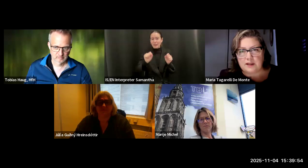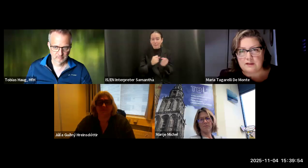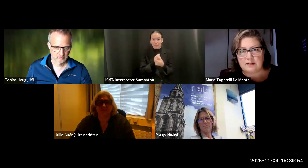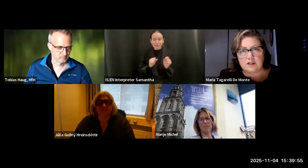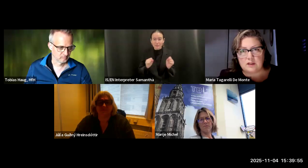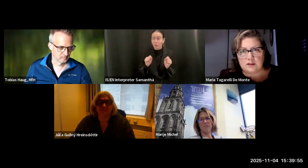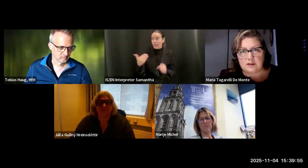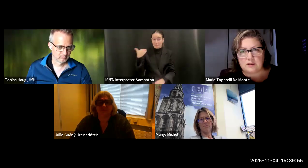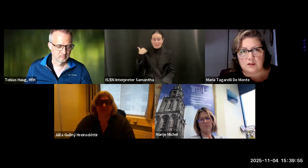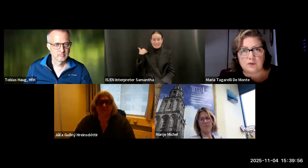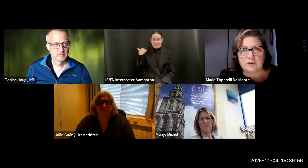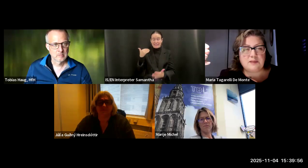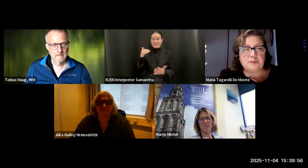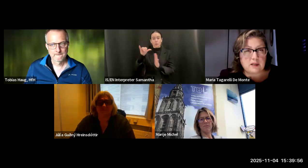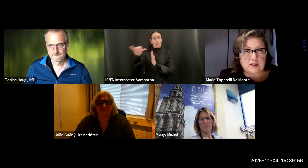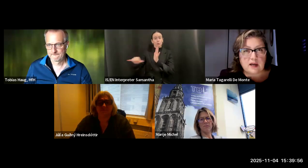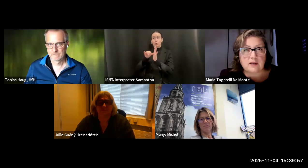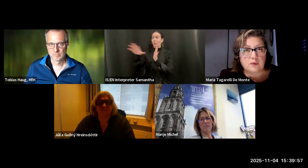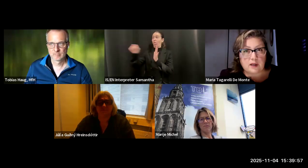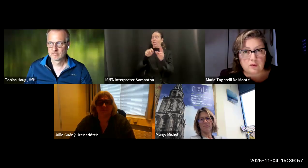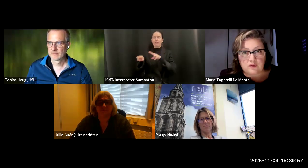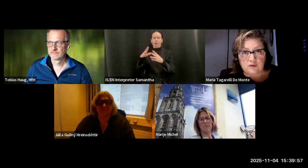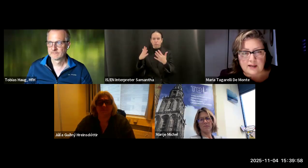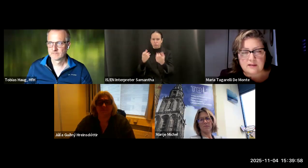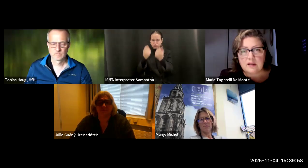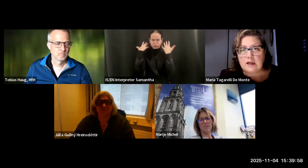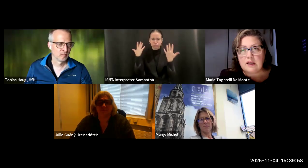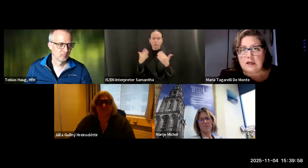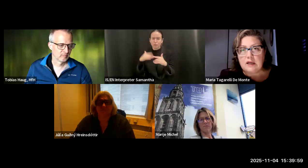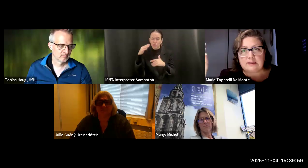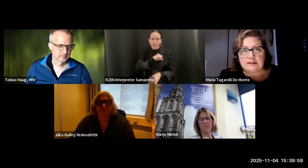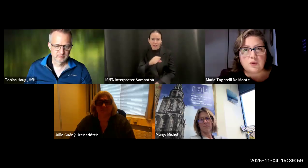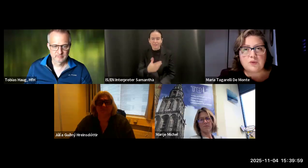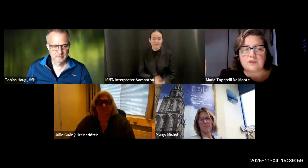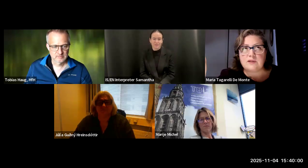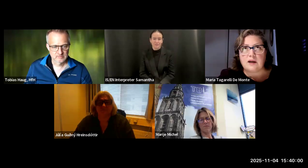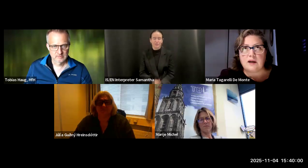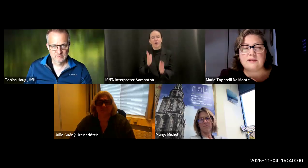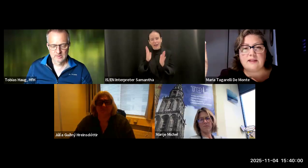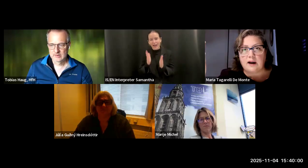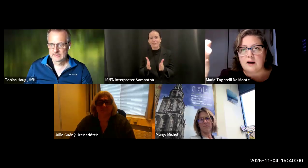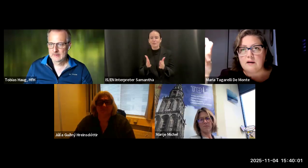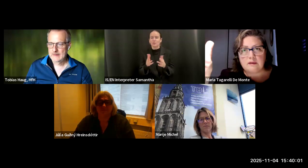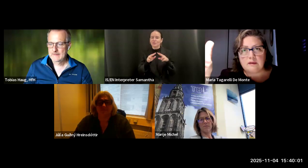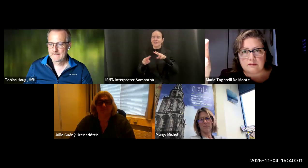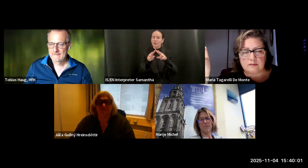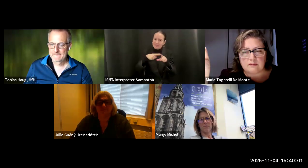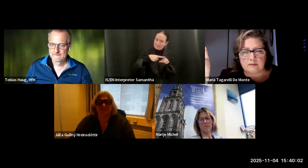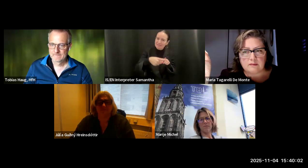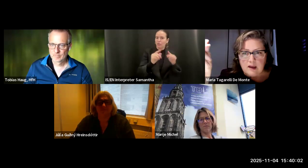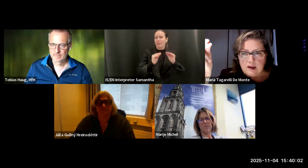that I show you, because the speed of the sign is way too fast. The signer use signs that